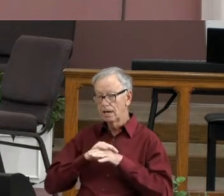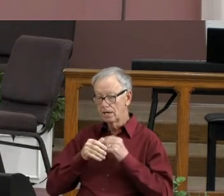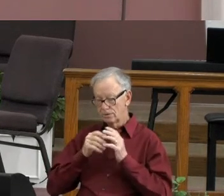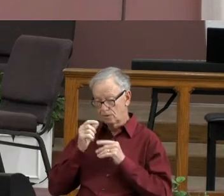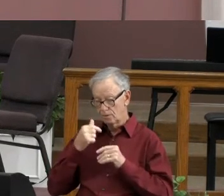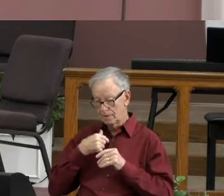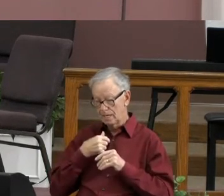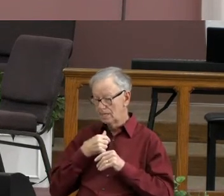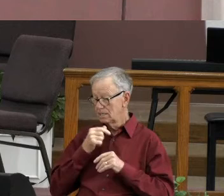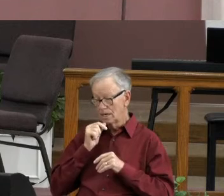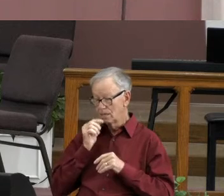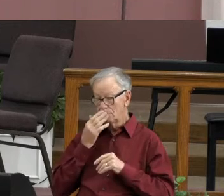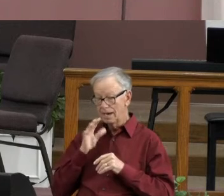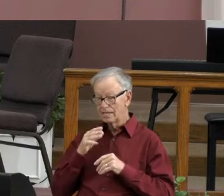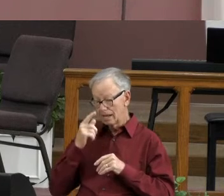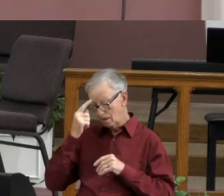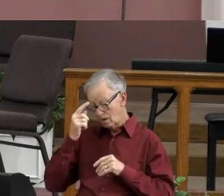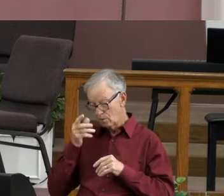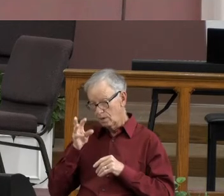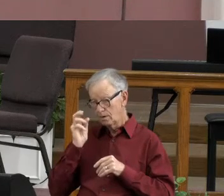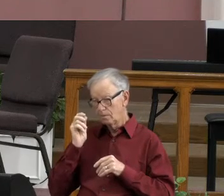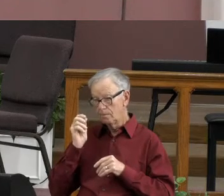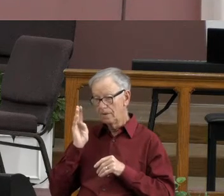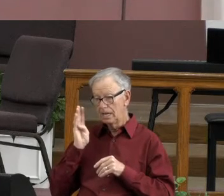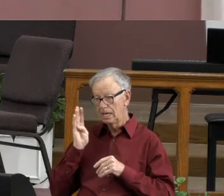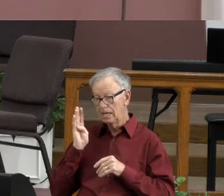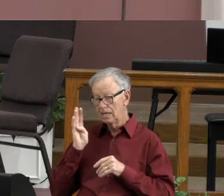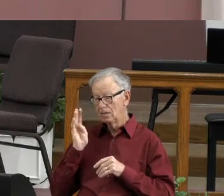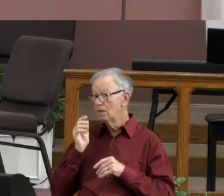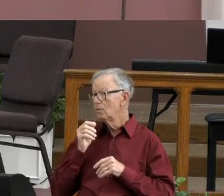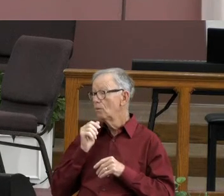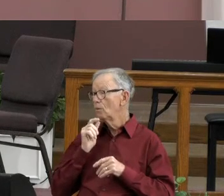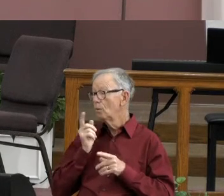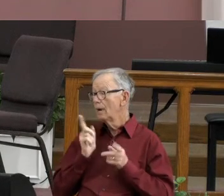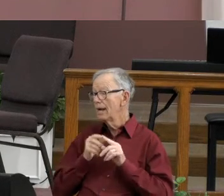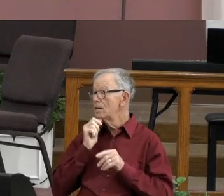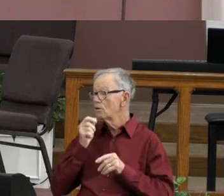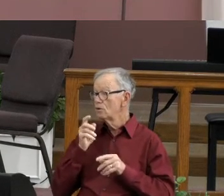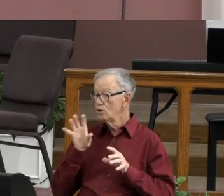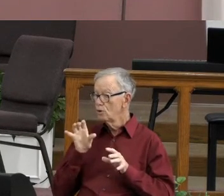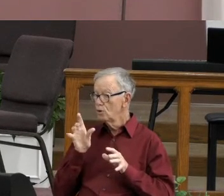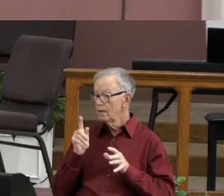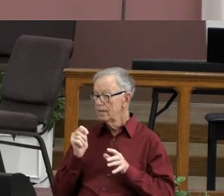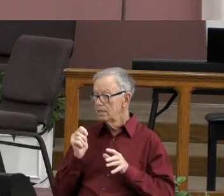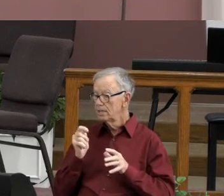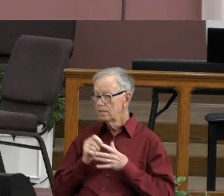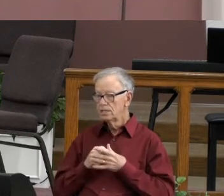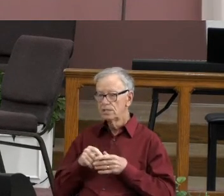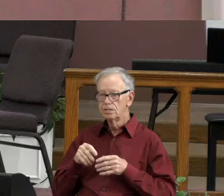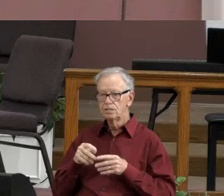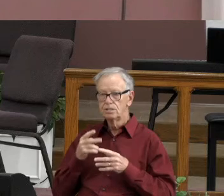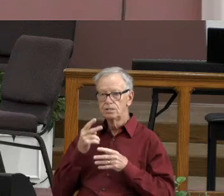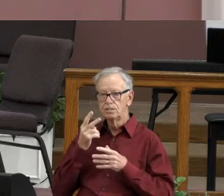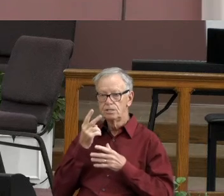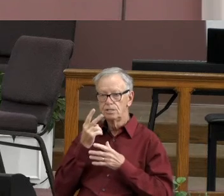and it isn't as bad as I thought it was going to be. When I don't do it, it's doubly worse